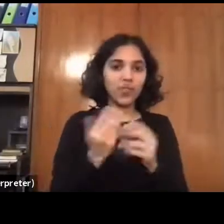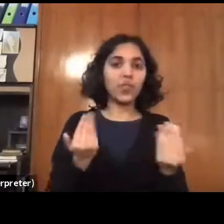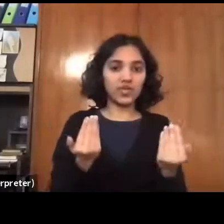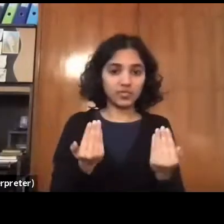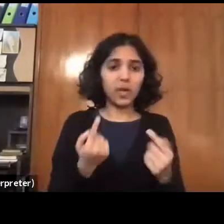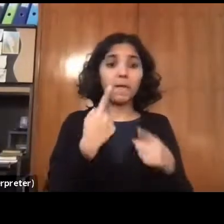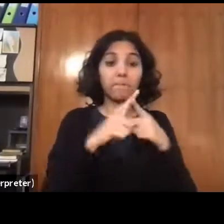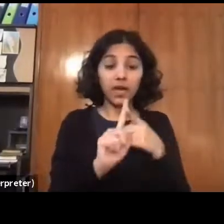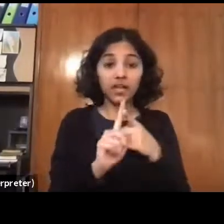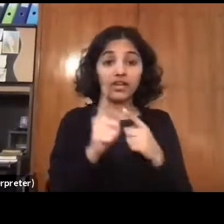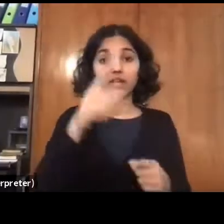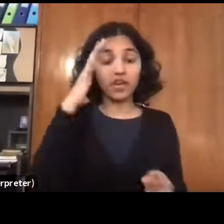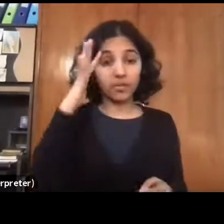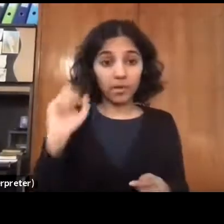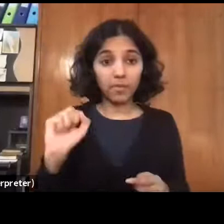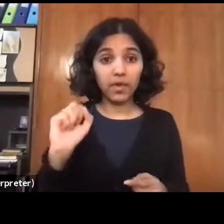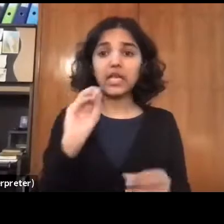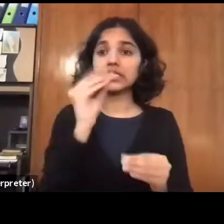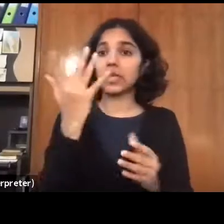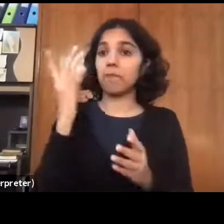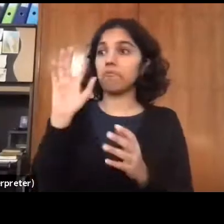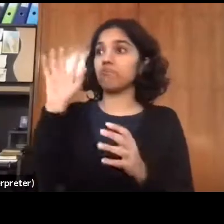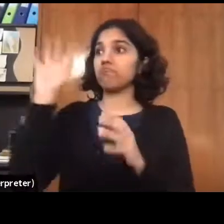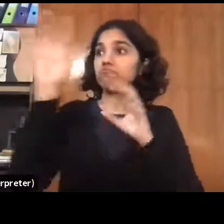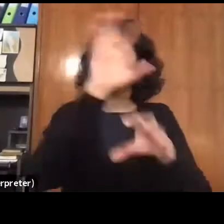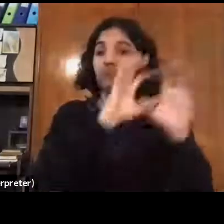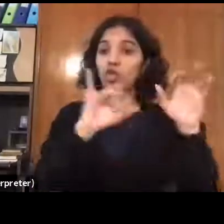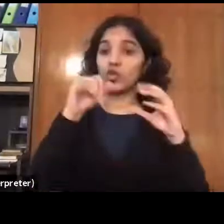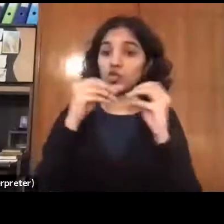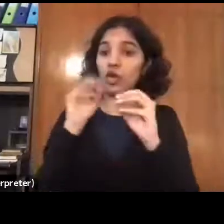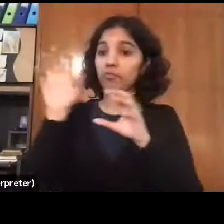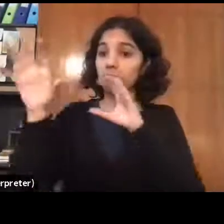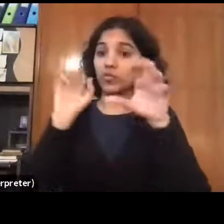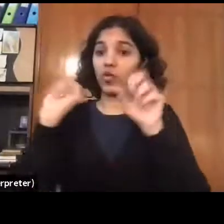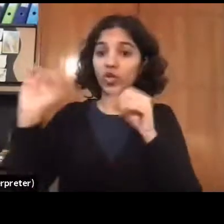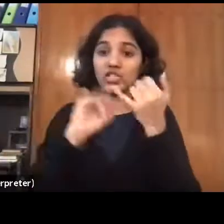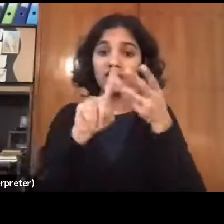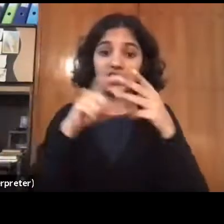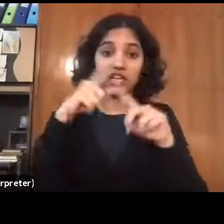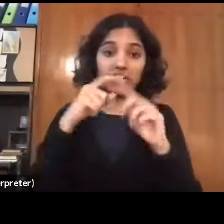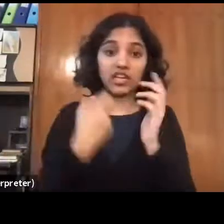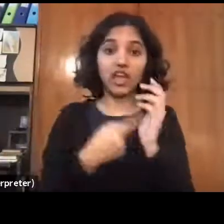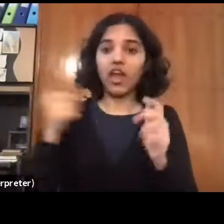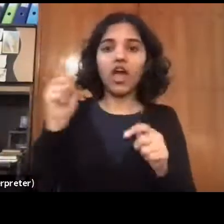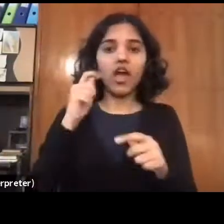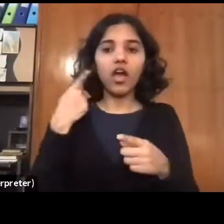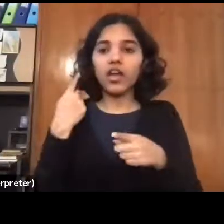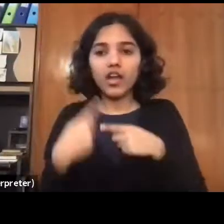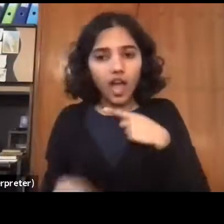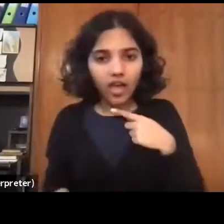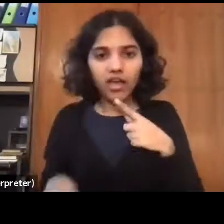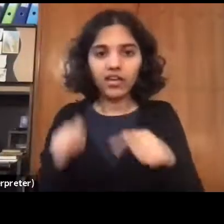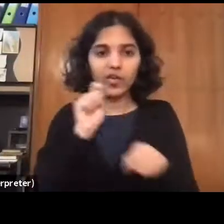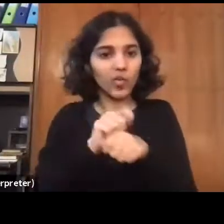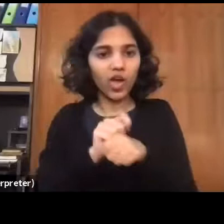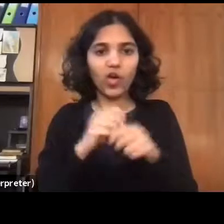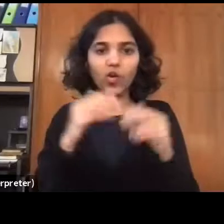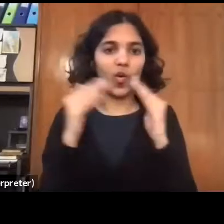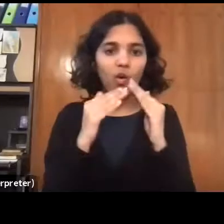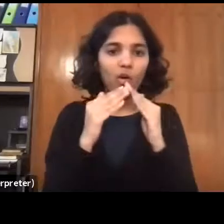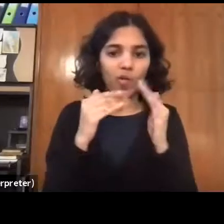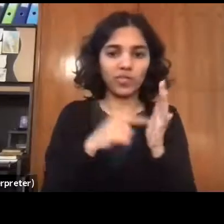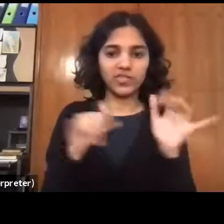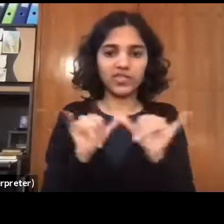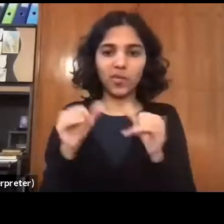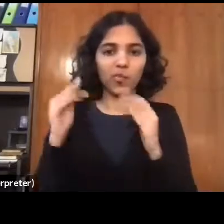the same time, some sectors cannot function in such a situation,